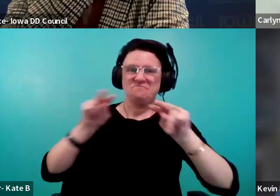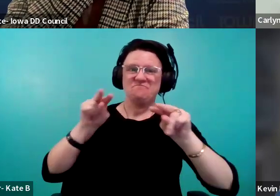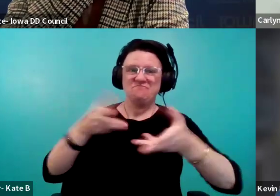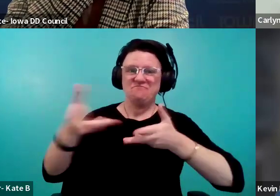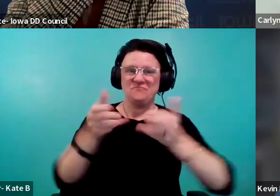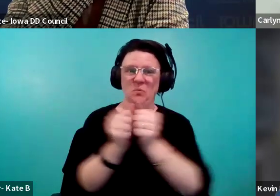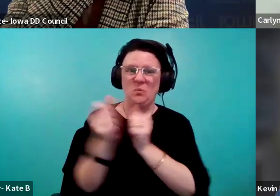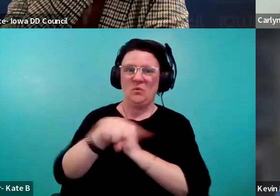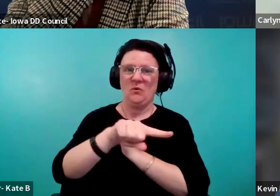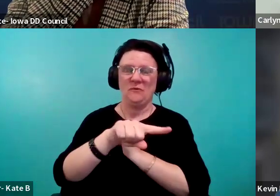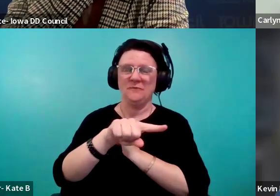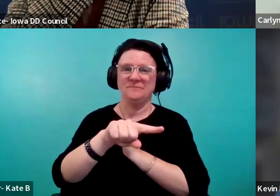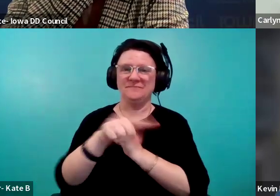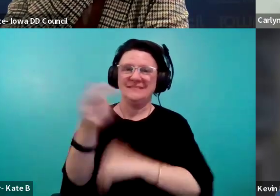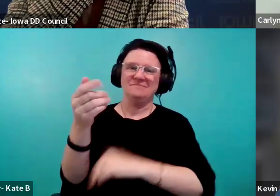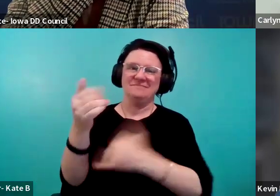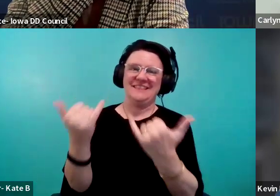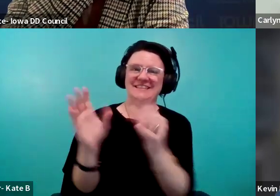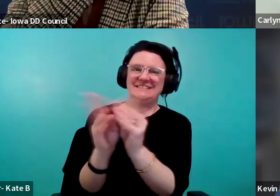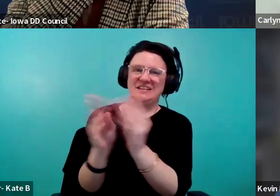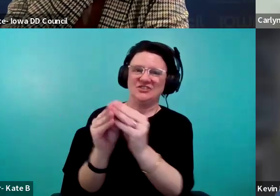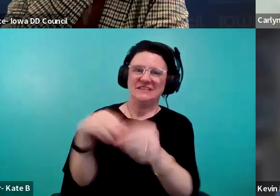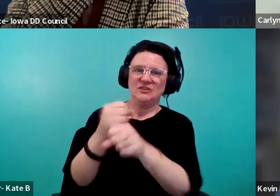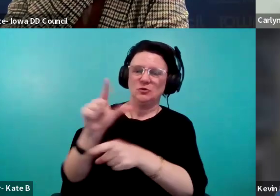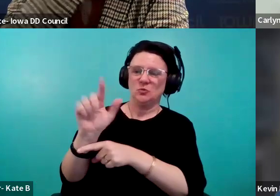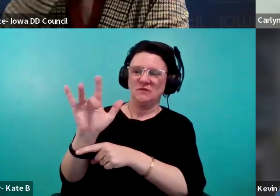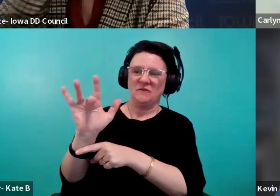to working with all of you this session. And please feel free to